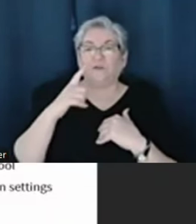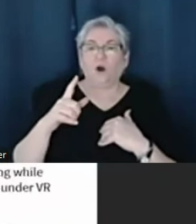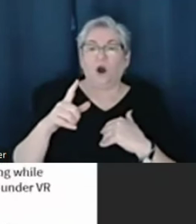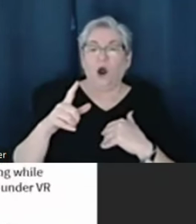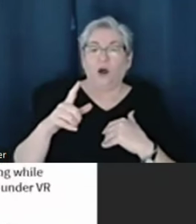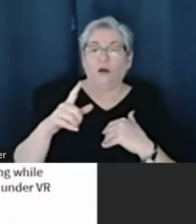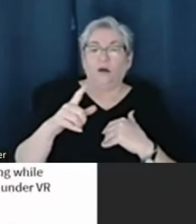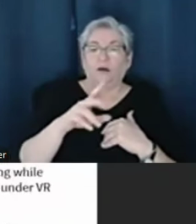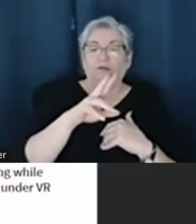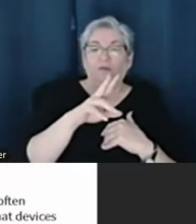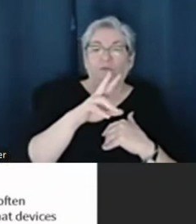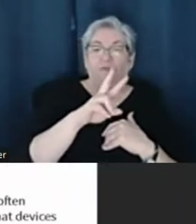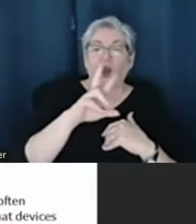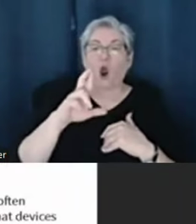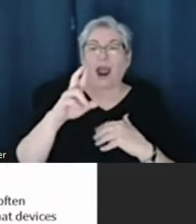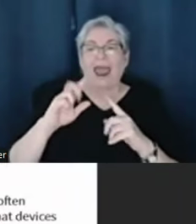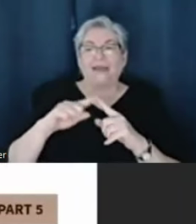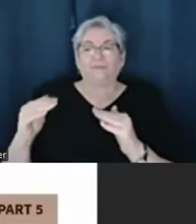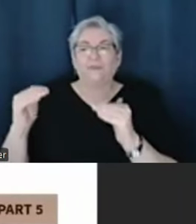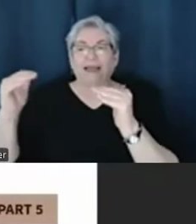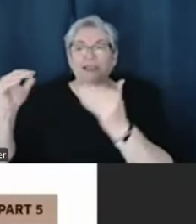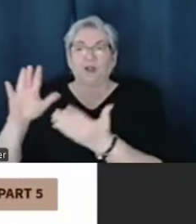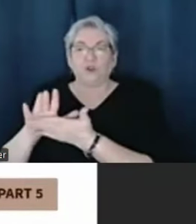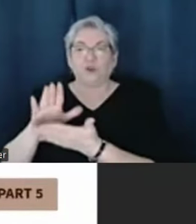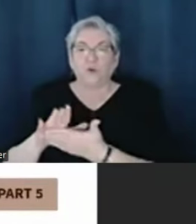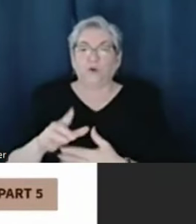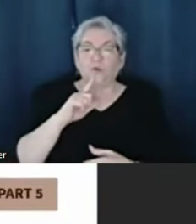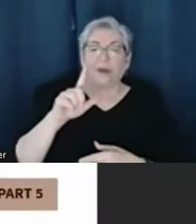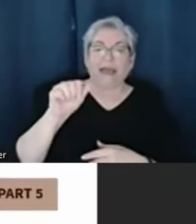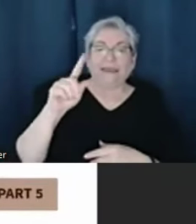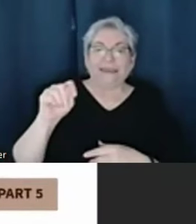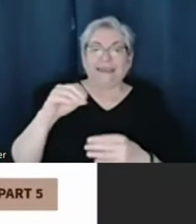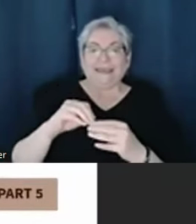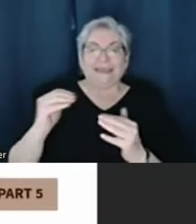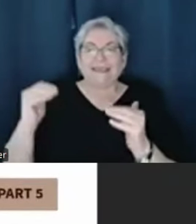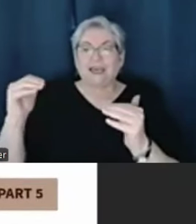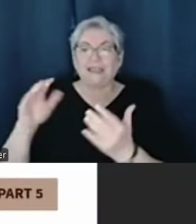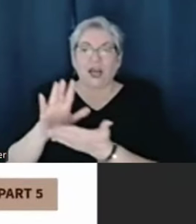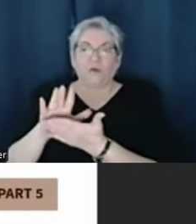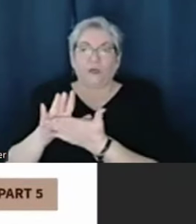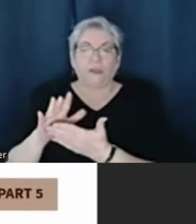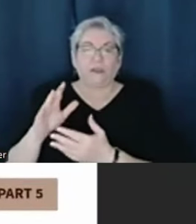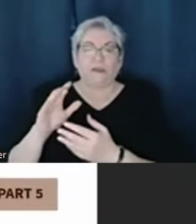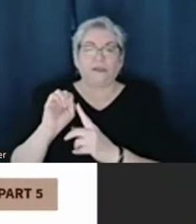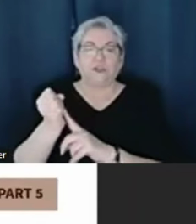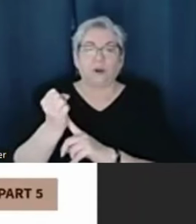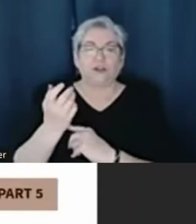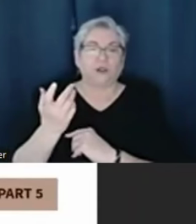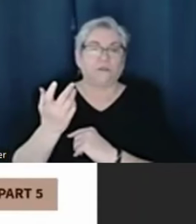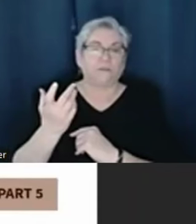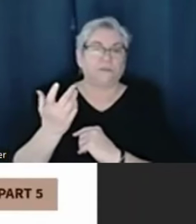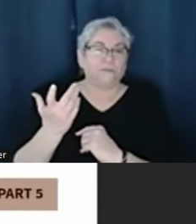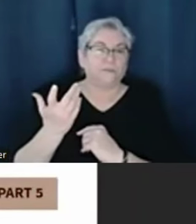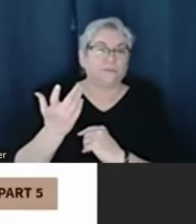We talk more about AT in post-secondary situations. We talk about a little